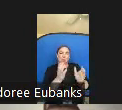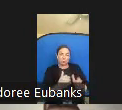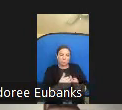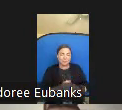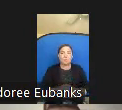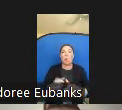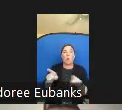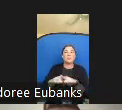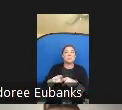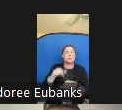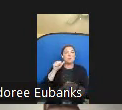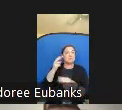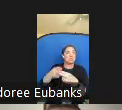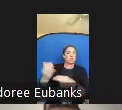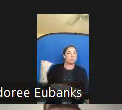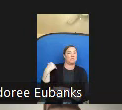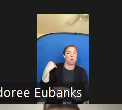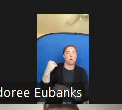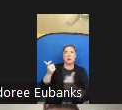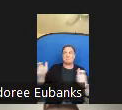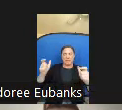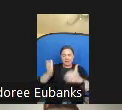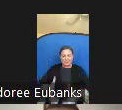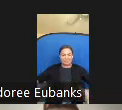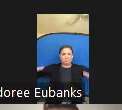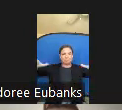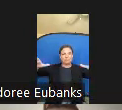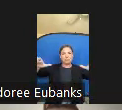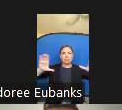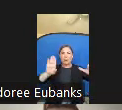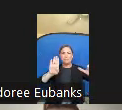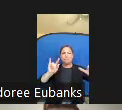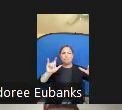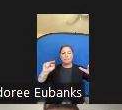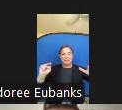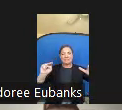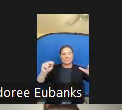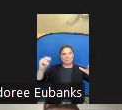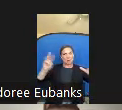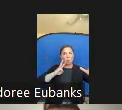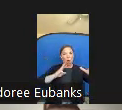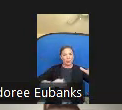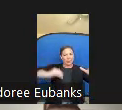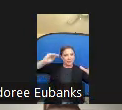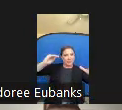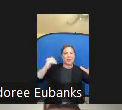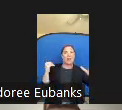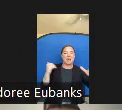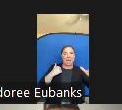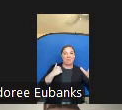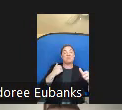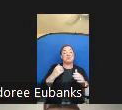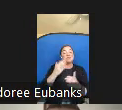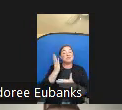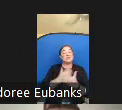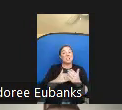big, that big basin, there is a water feature to that. And so they were connected in some cases. Some of these